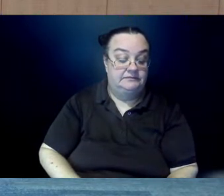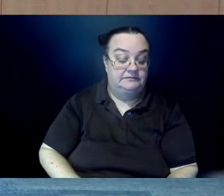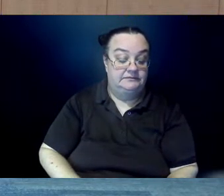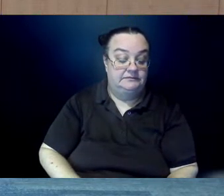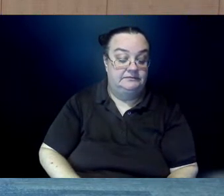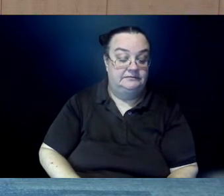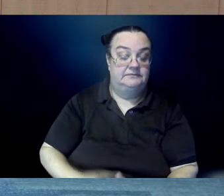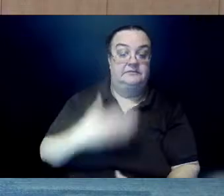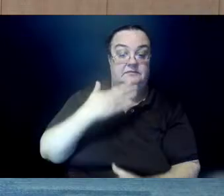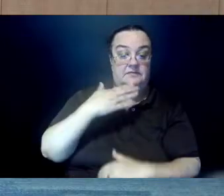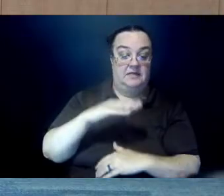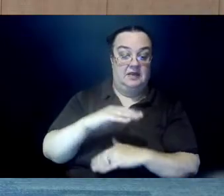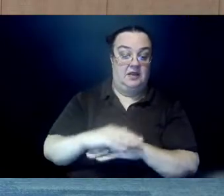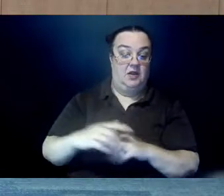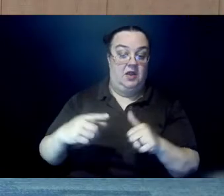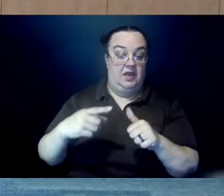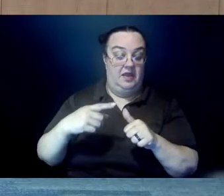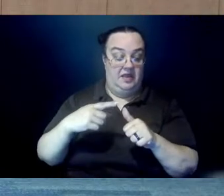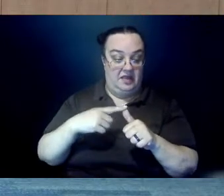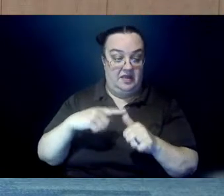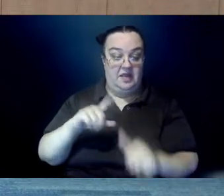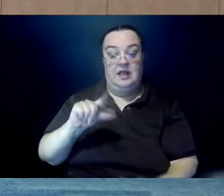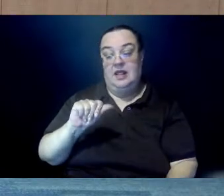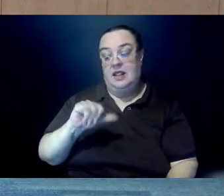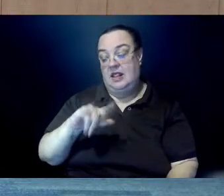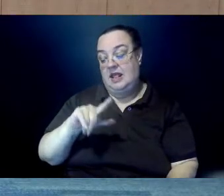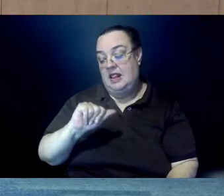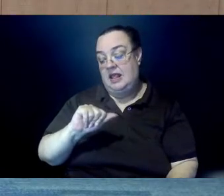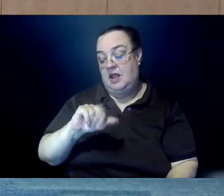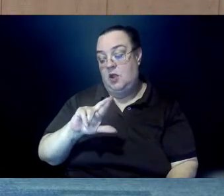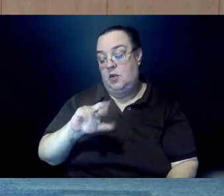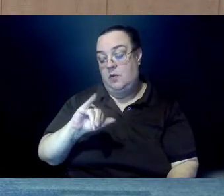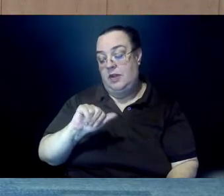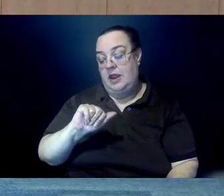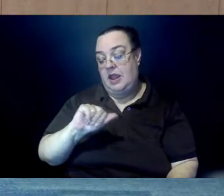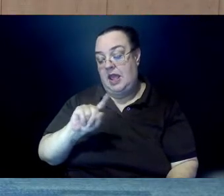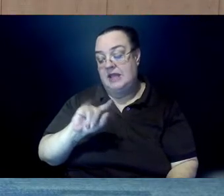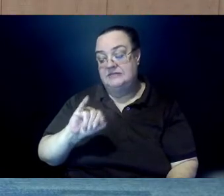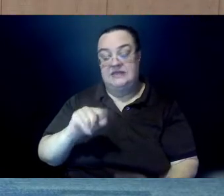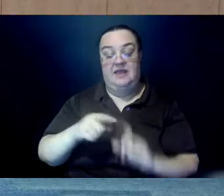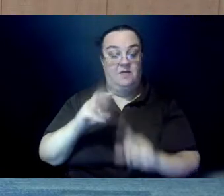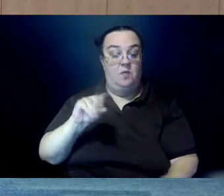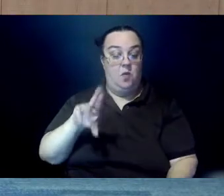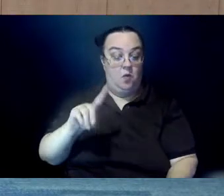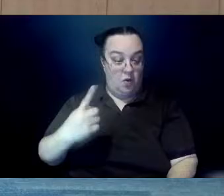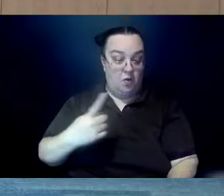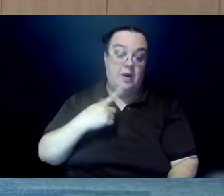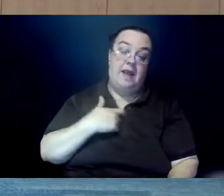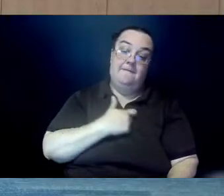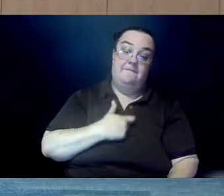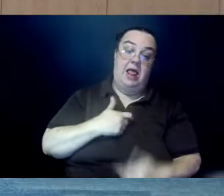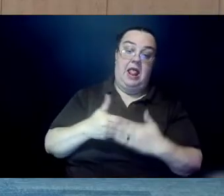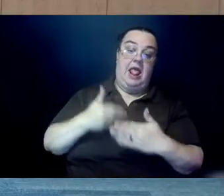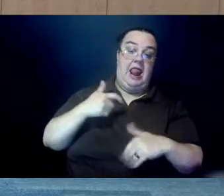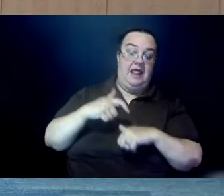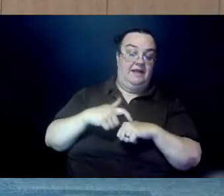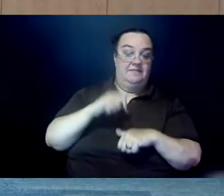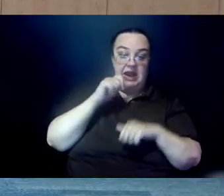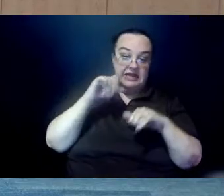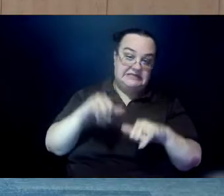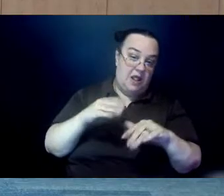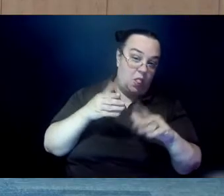Good evening. First, Leila Riazi, Ward 1. I apologize in advance for not staying through the